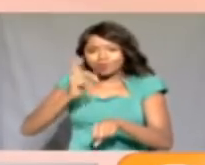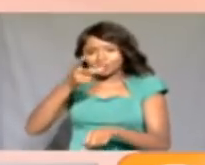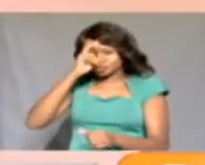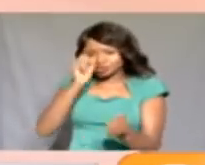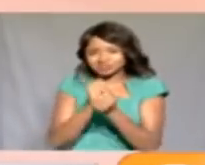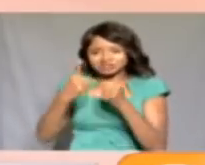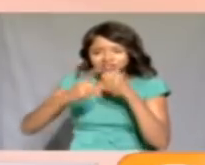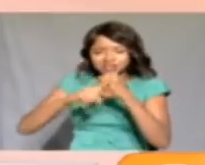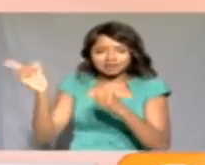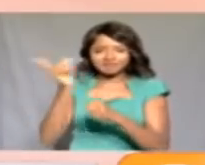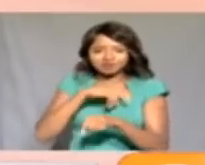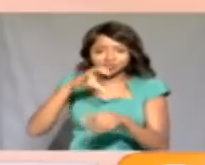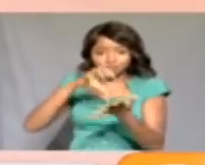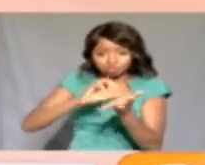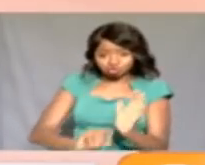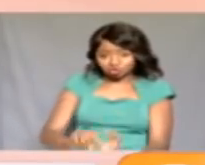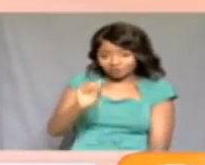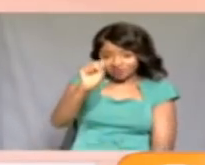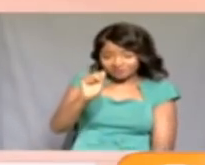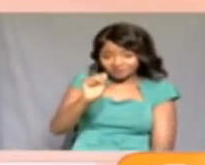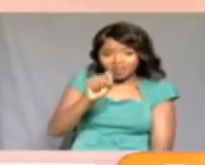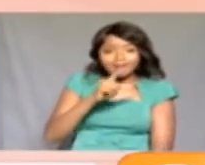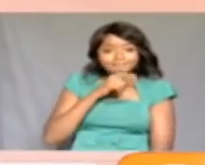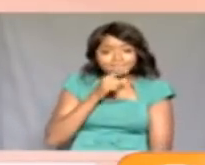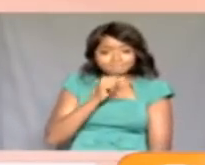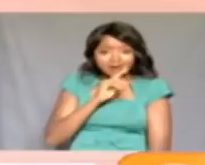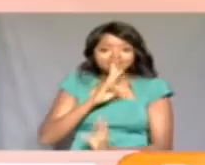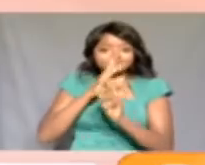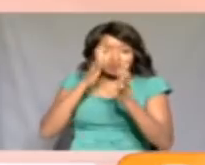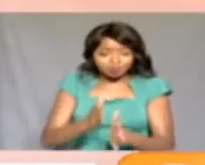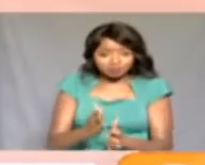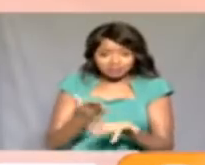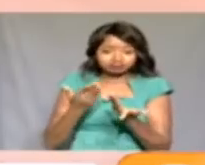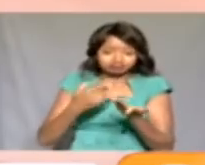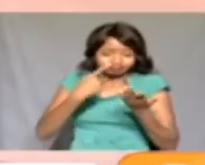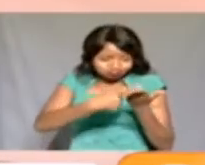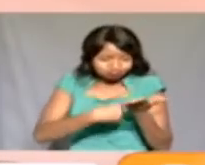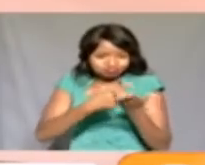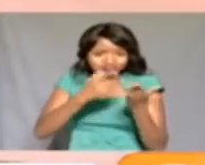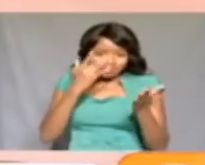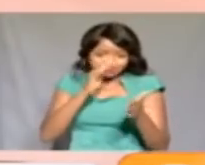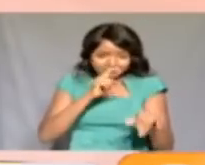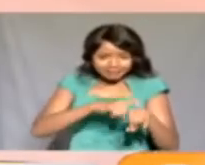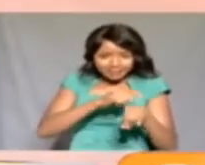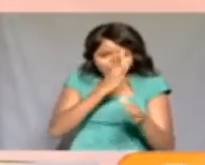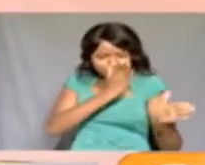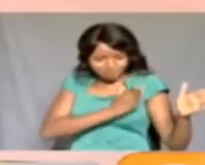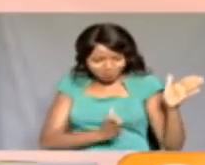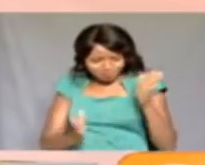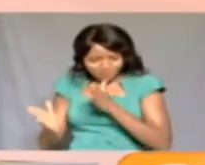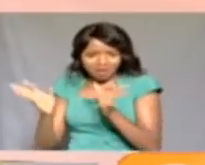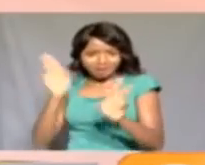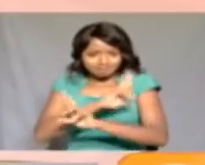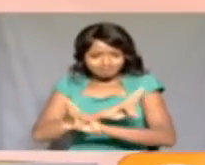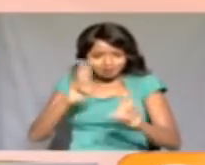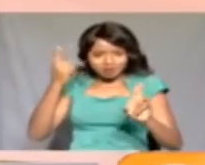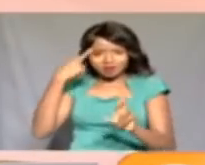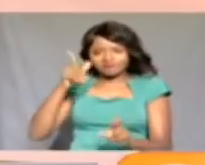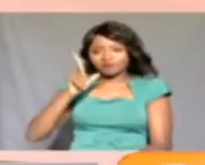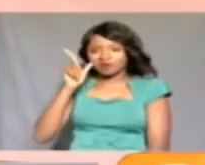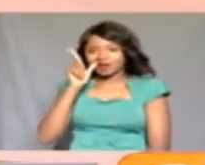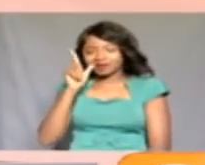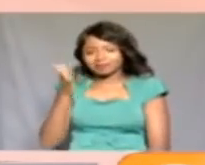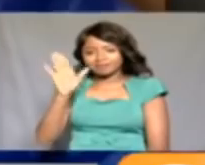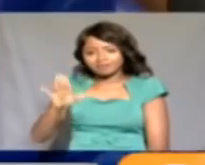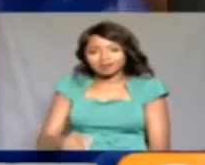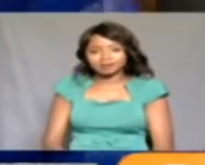where he finished fifth. Bernard Ndong spent a session with the marathoner as he prepares to make his long-awaited return.